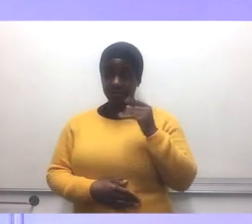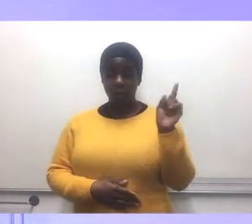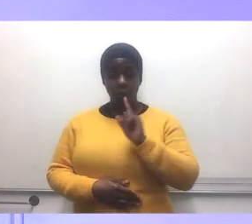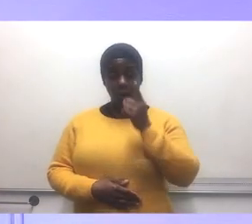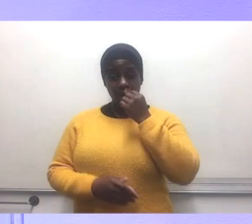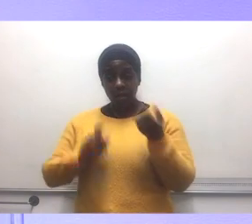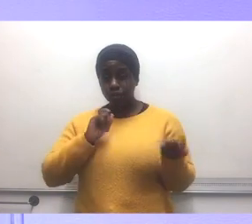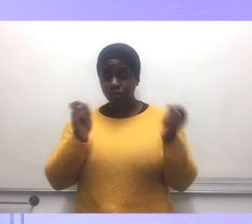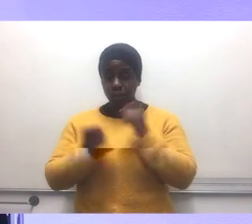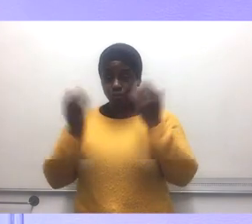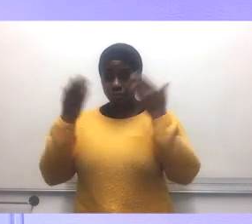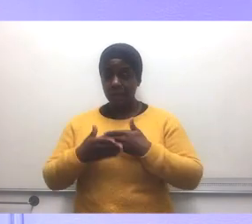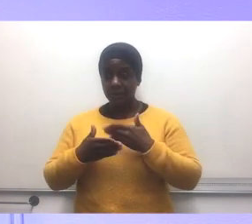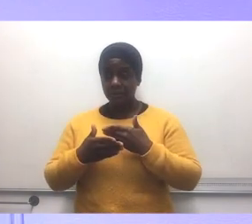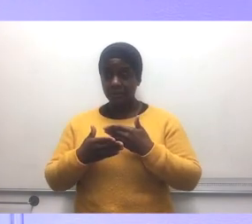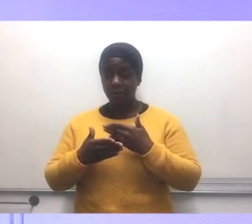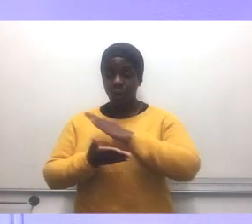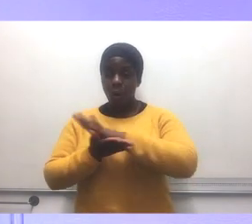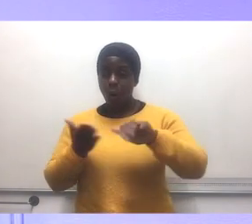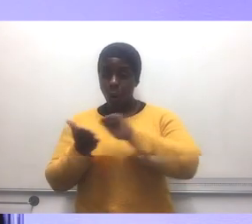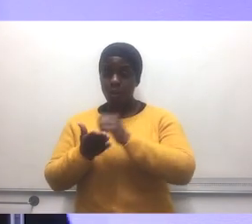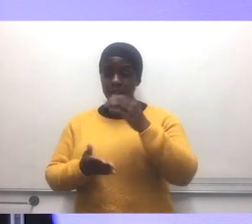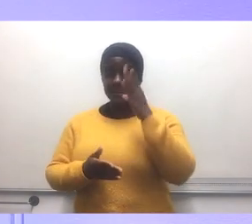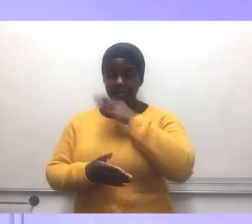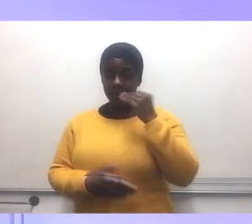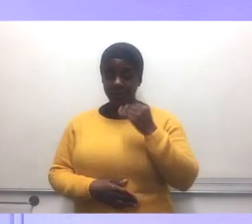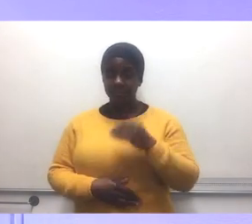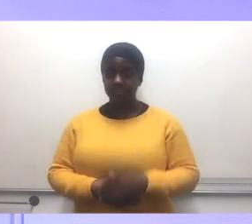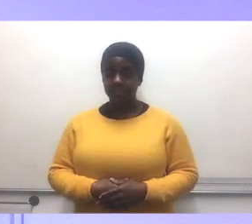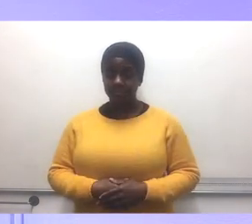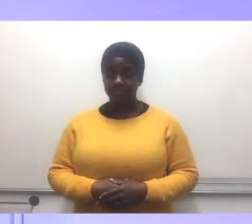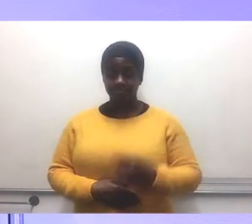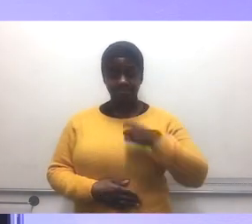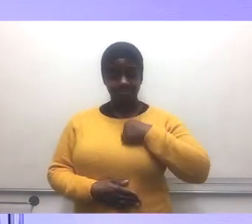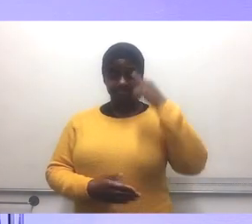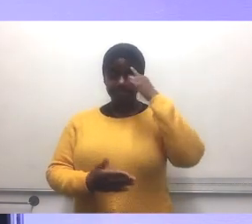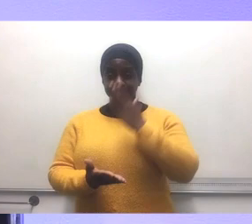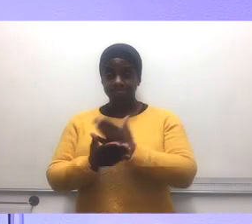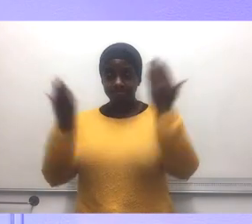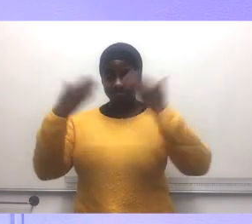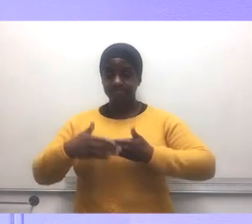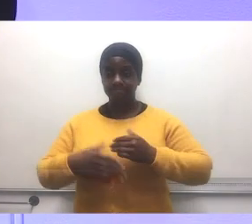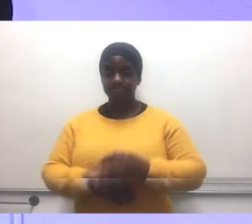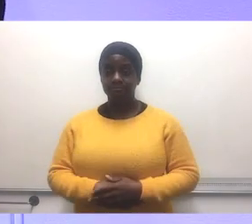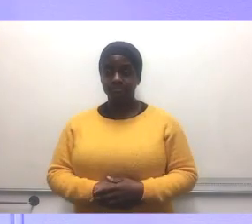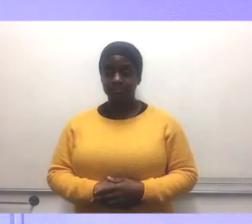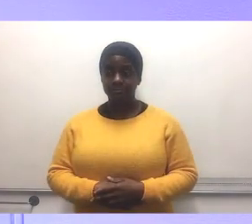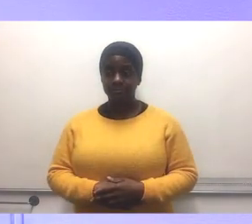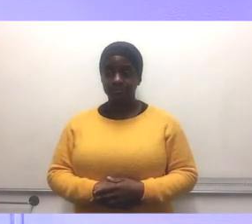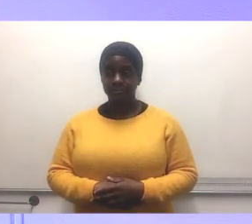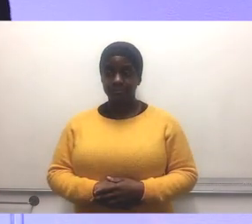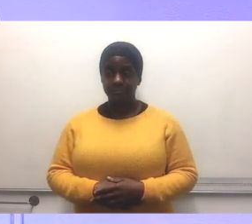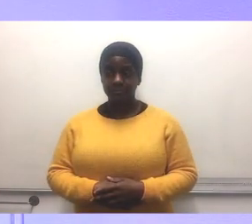can change you tonight is the Holy Spirit. I'm convinced tonight